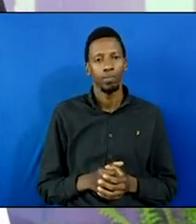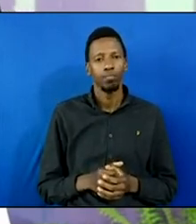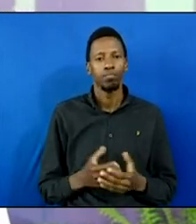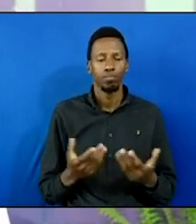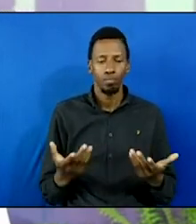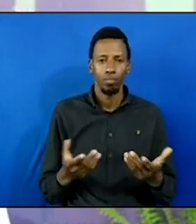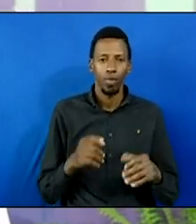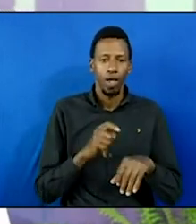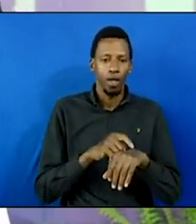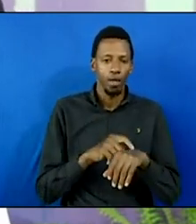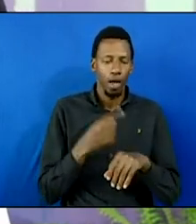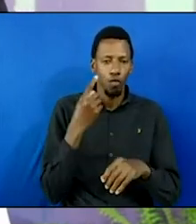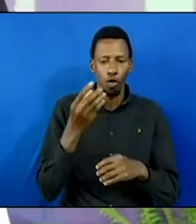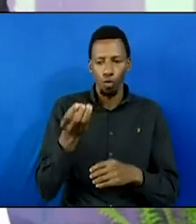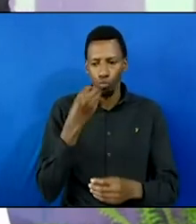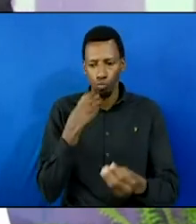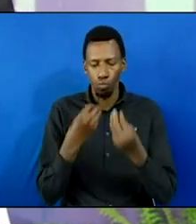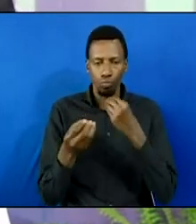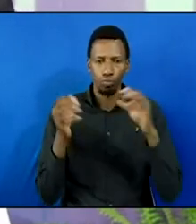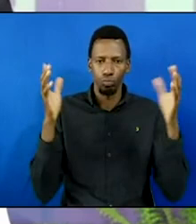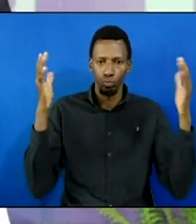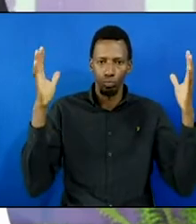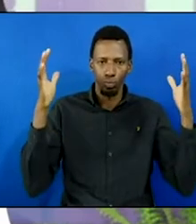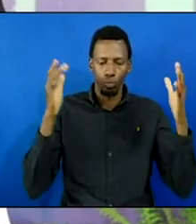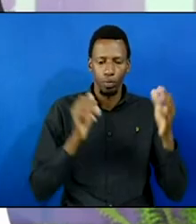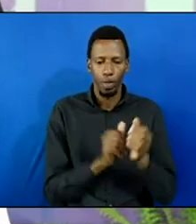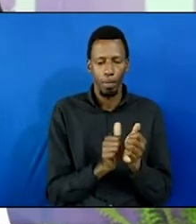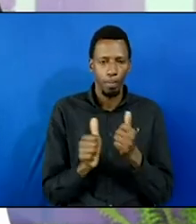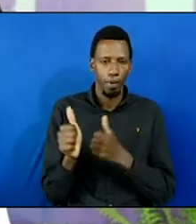It was the Passover feast celebration,